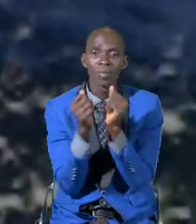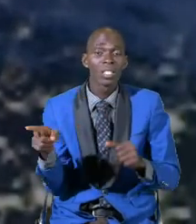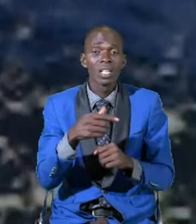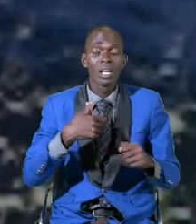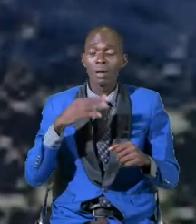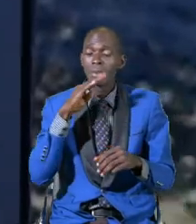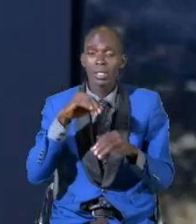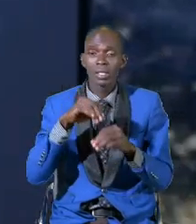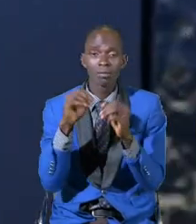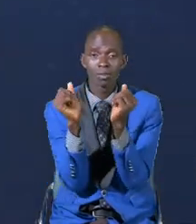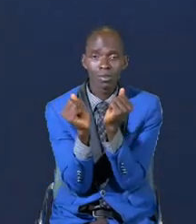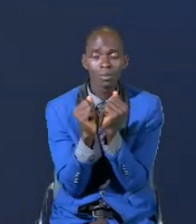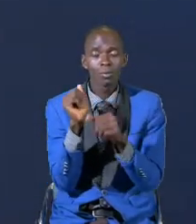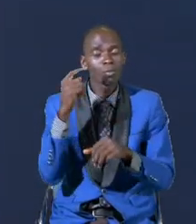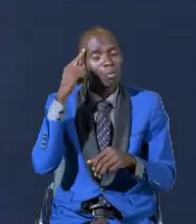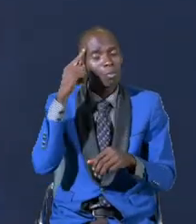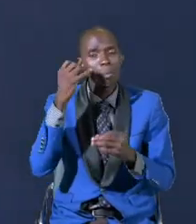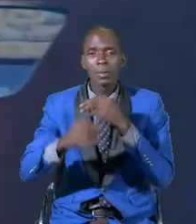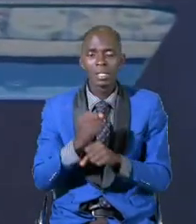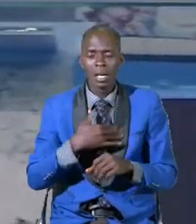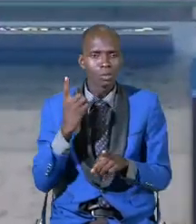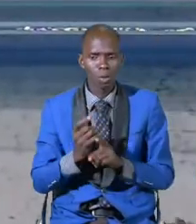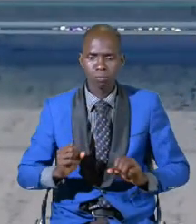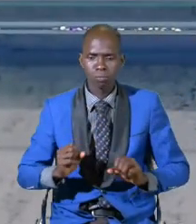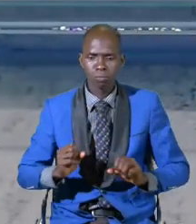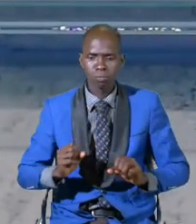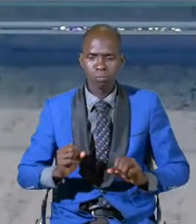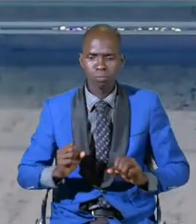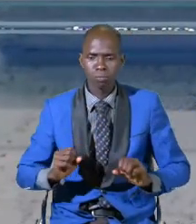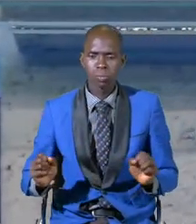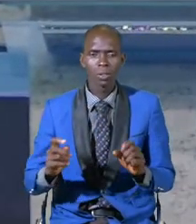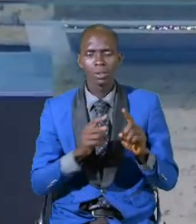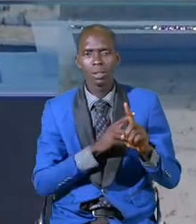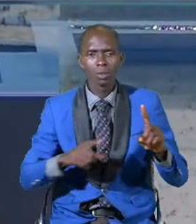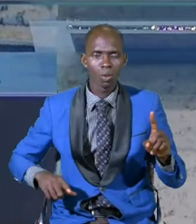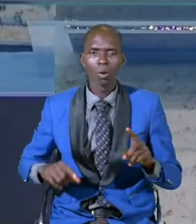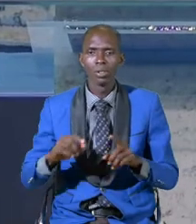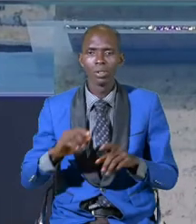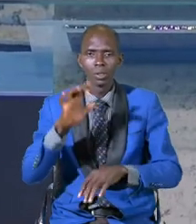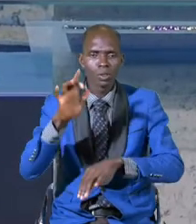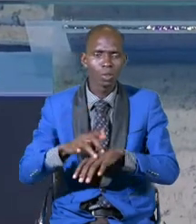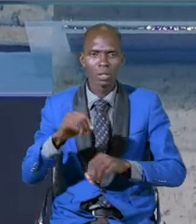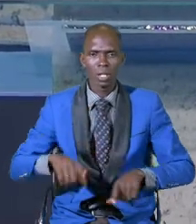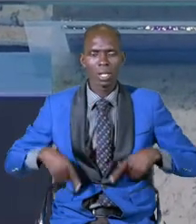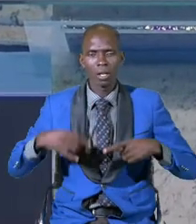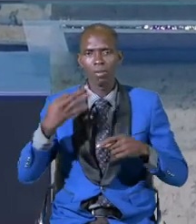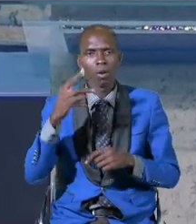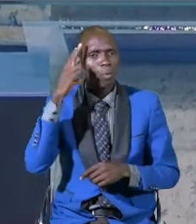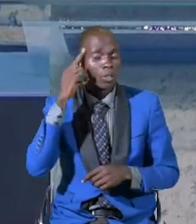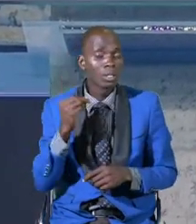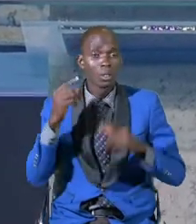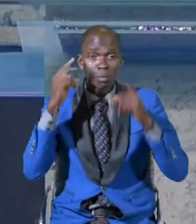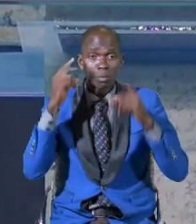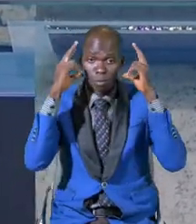centuries. And all of a sudden, God interrupted the life of Moses. And then he gave him the power,